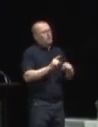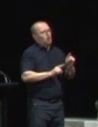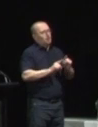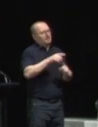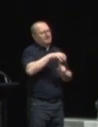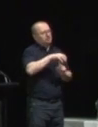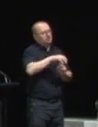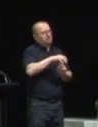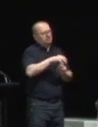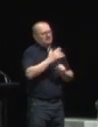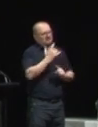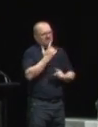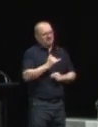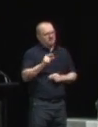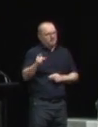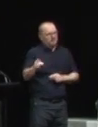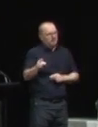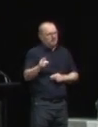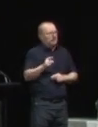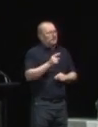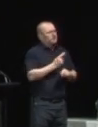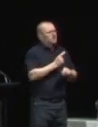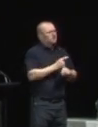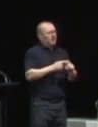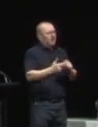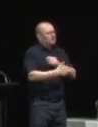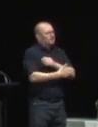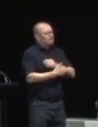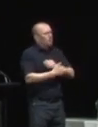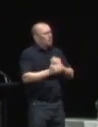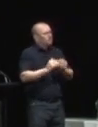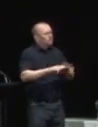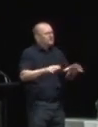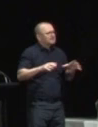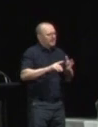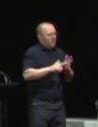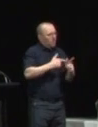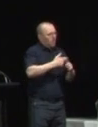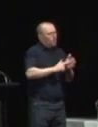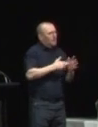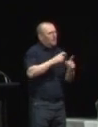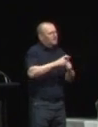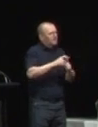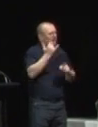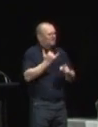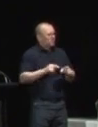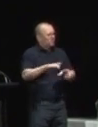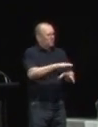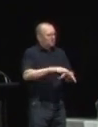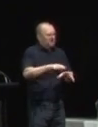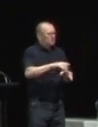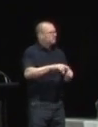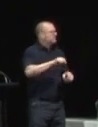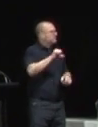culture in underprivileged communities in Oakland, California. So a team of researchers, I think this was in the 90s, a team of researchers descended